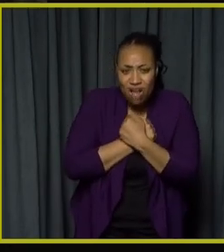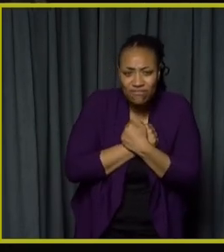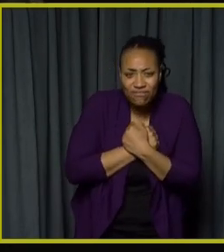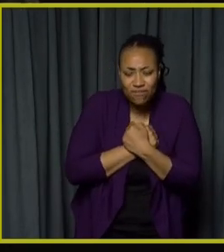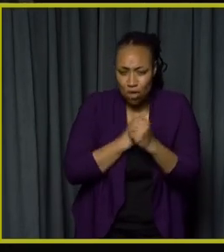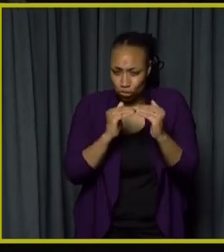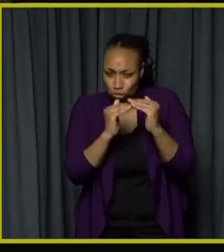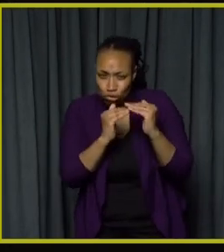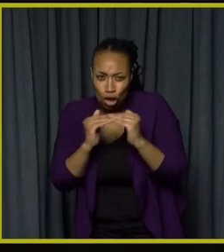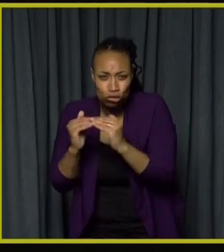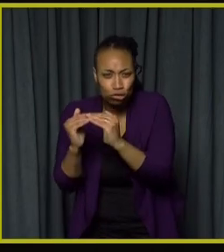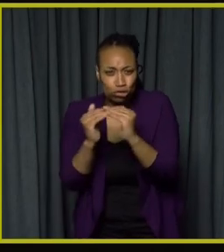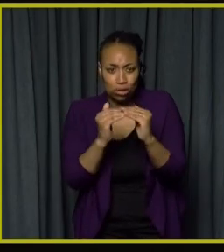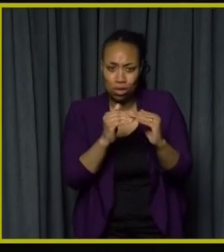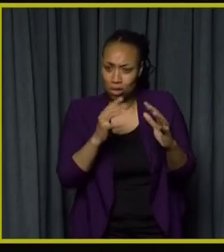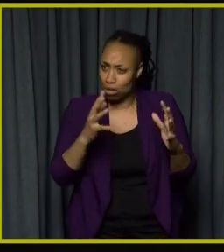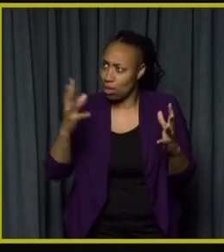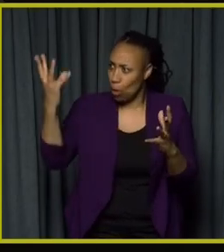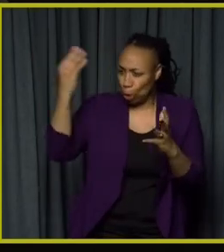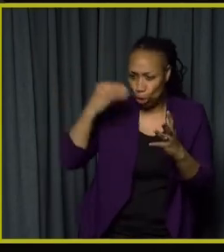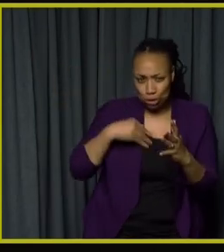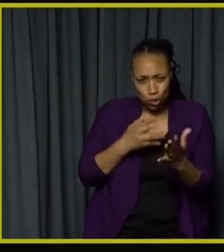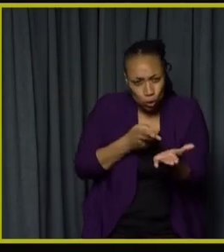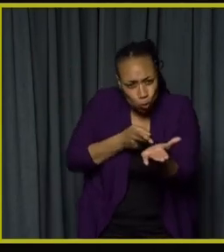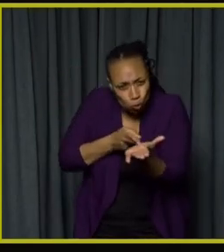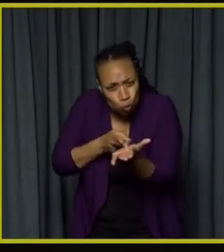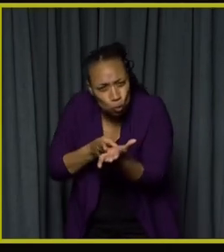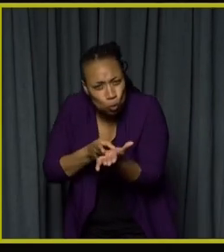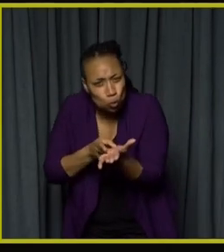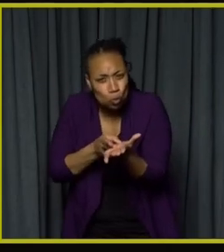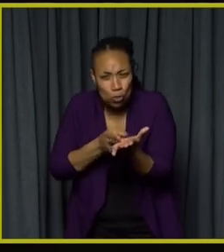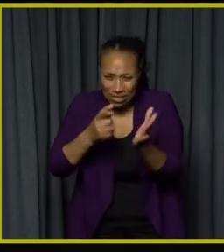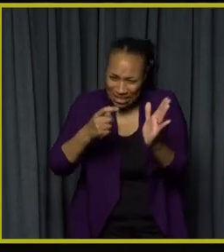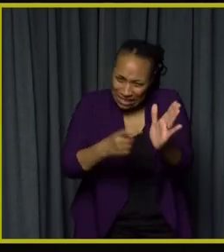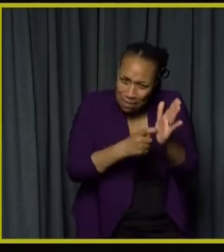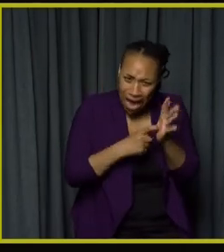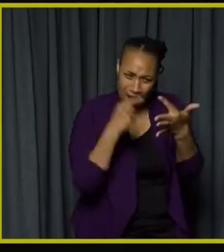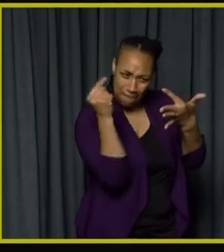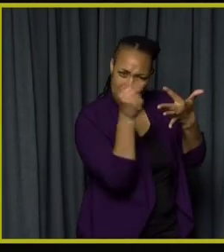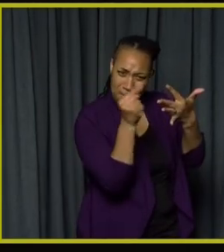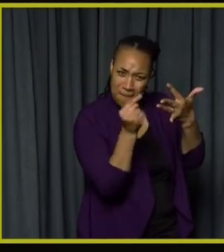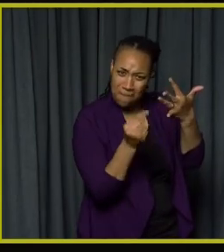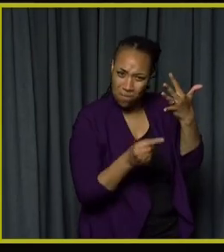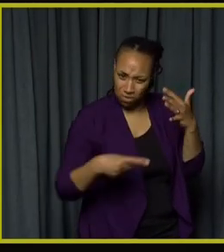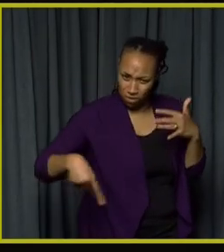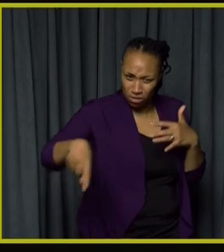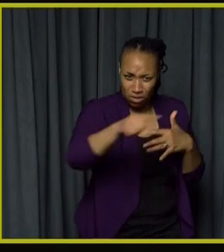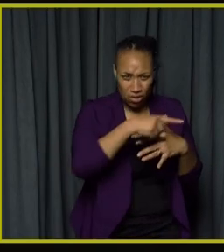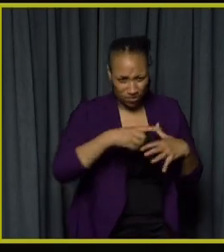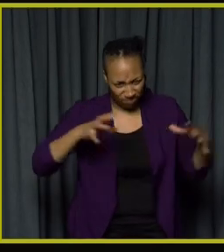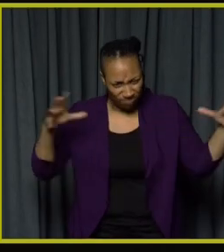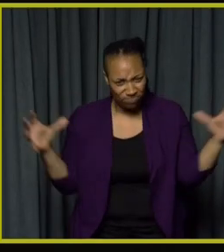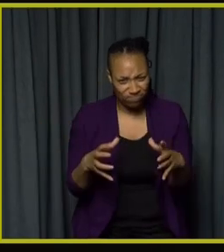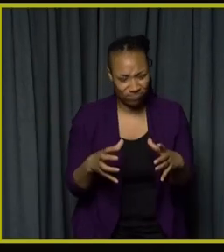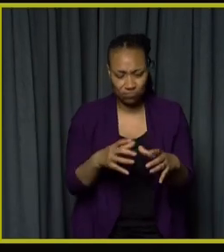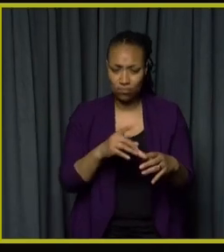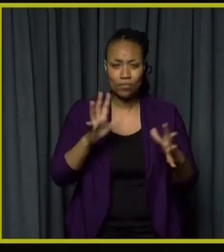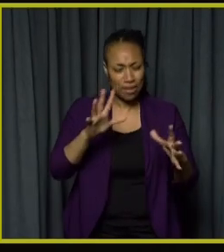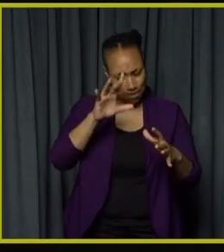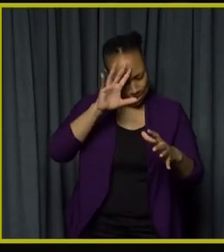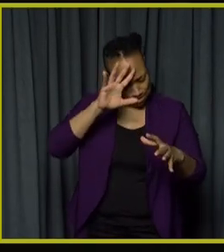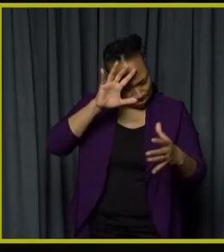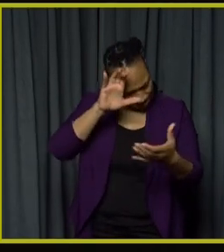and truth. It's time to demand that we, the people, live up to our stated commitment to establish